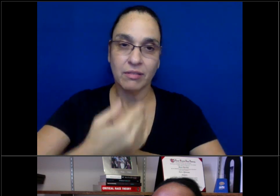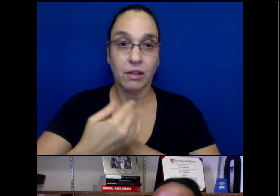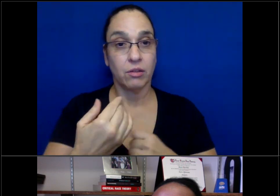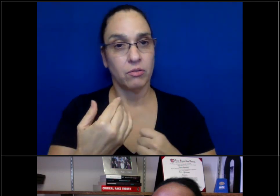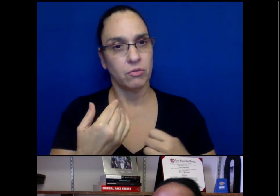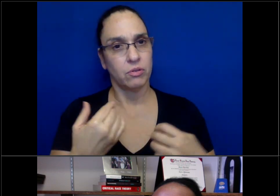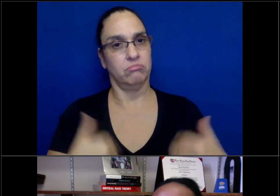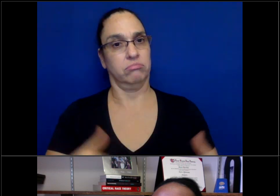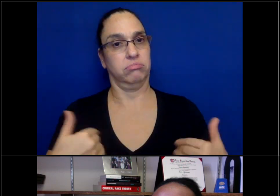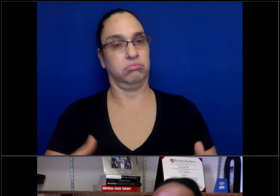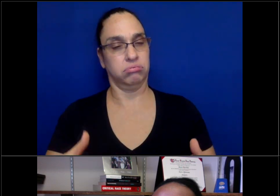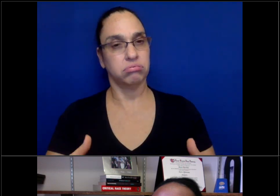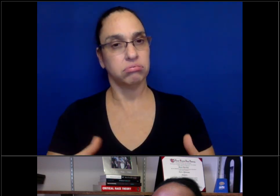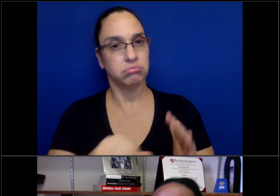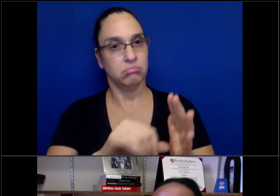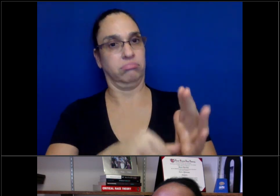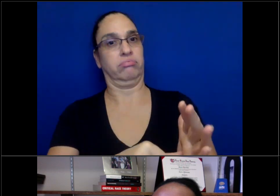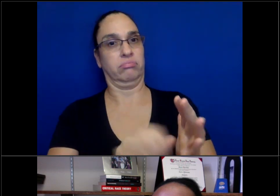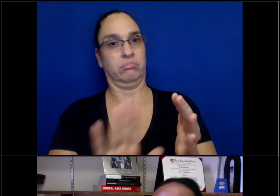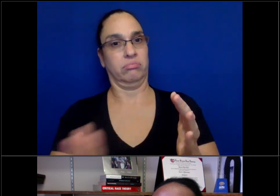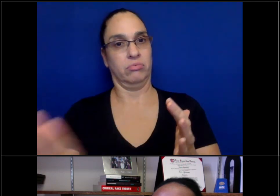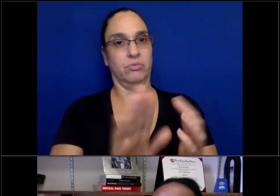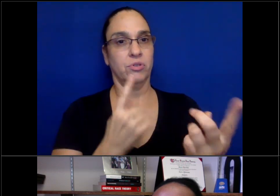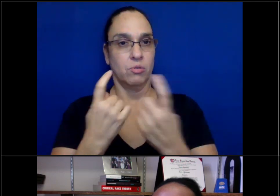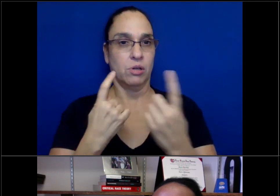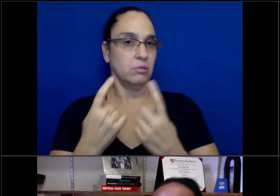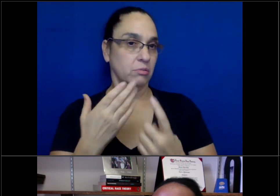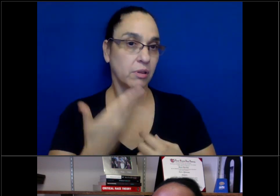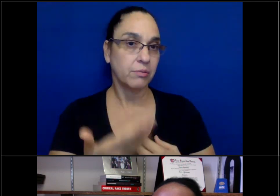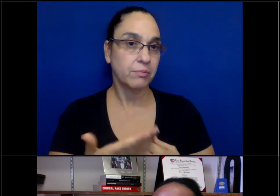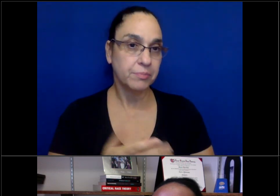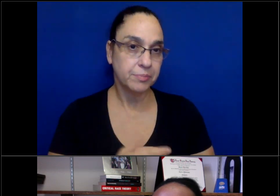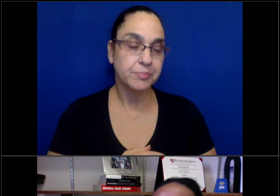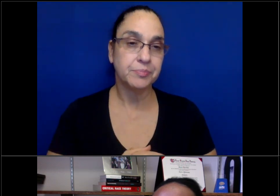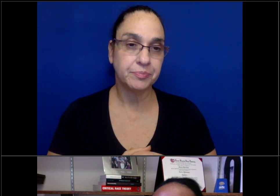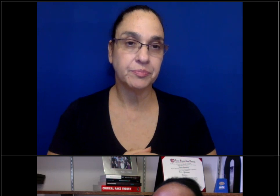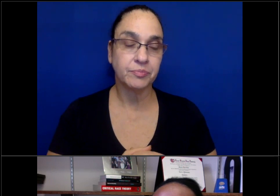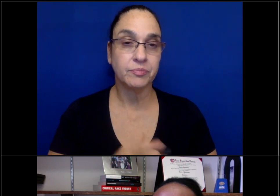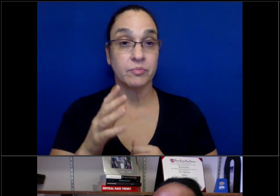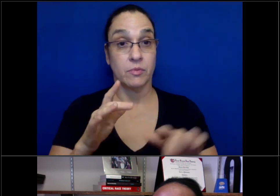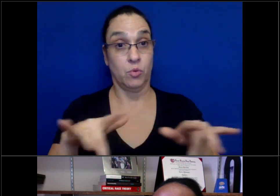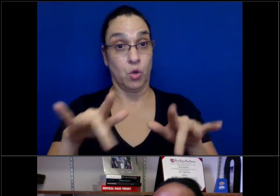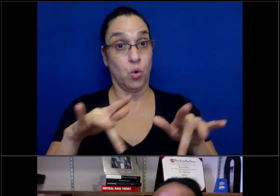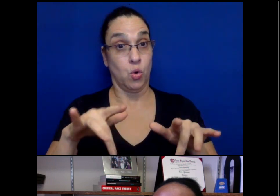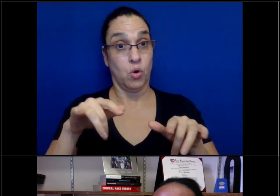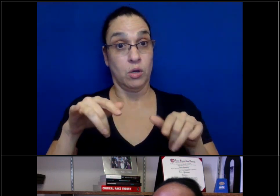really good ones. We will have a recording of this webinar